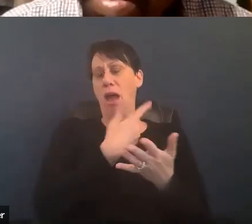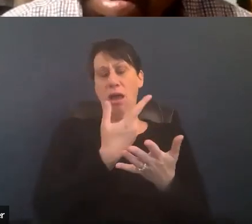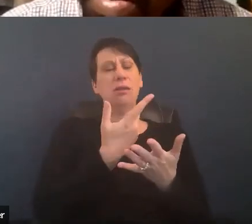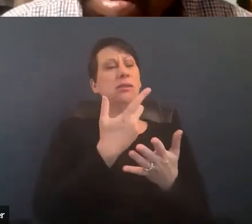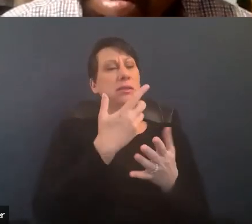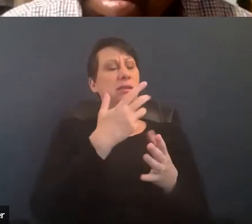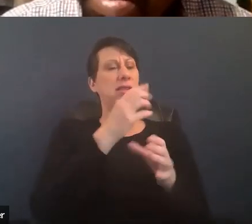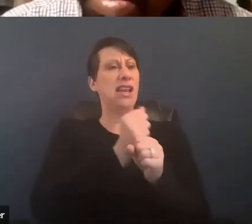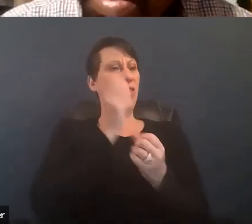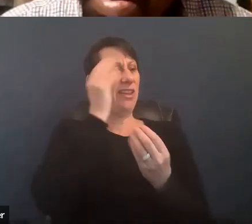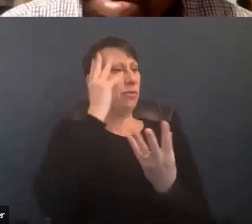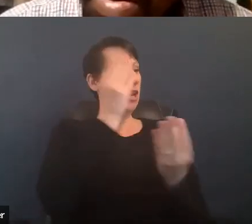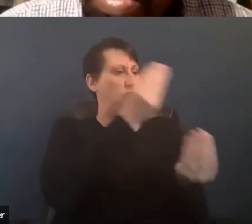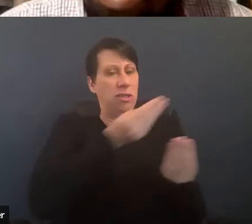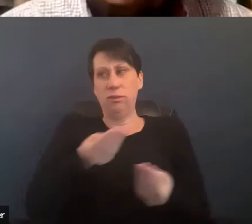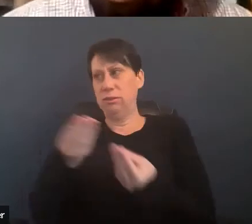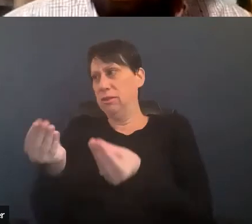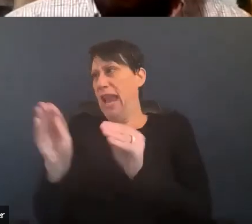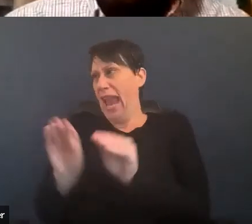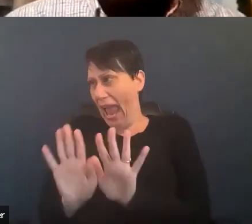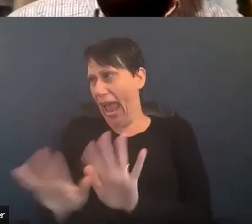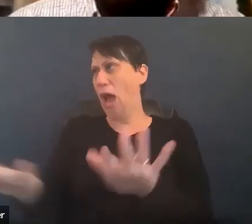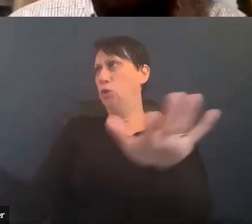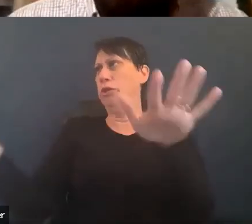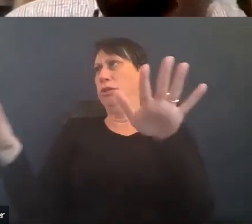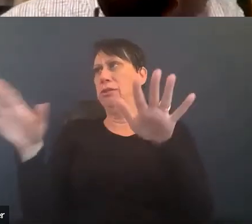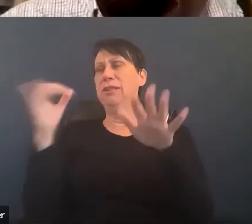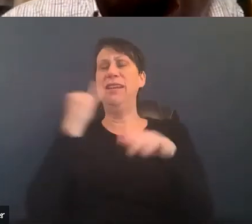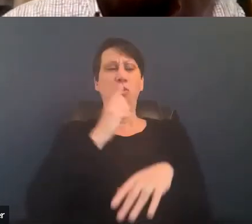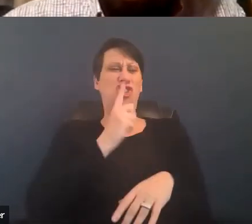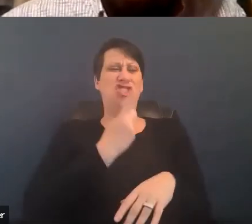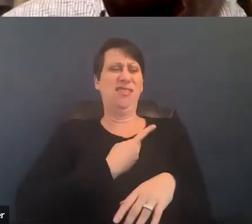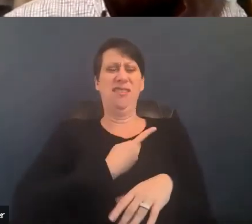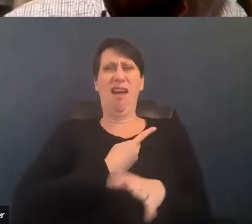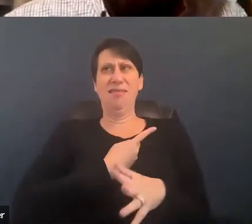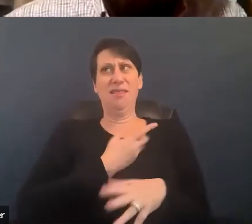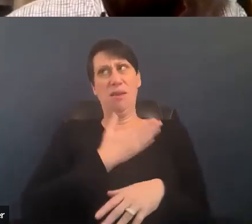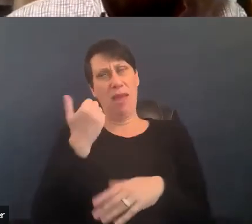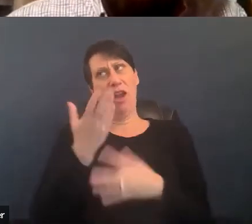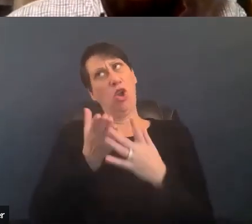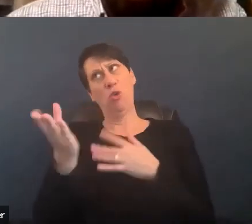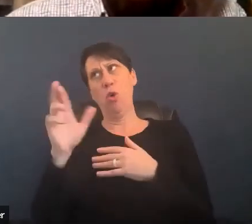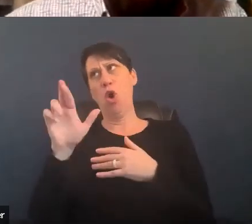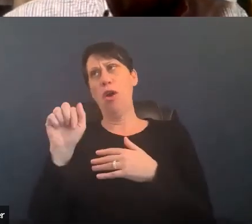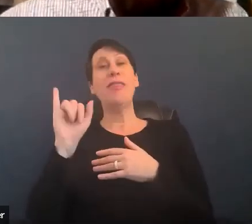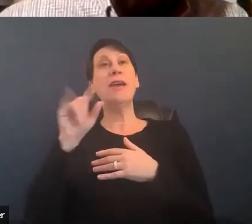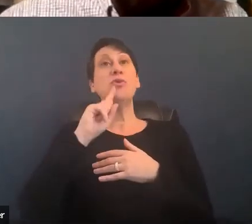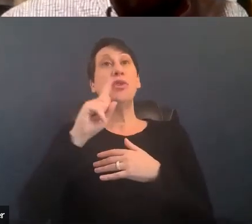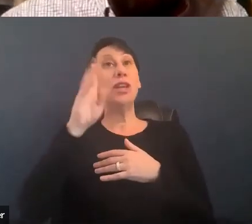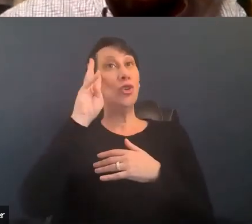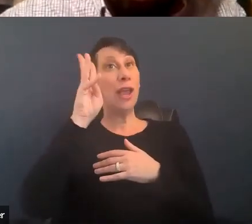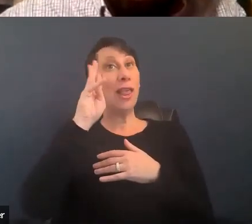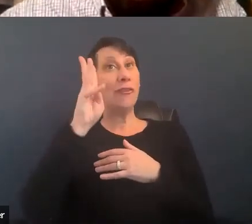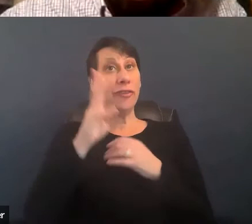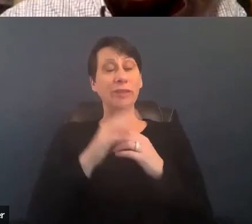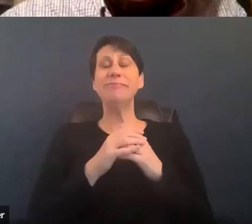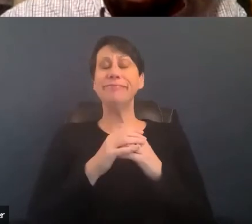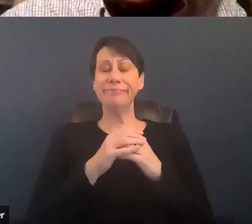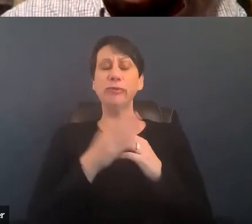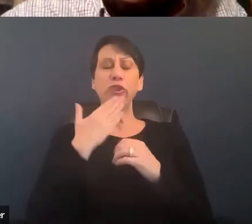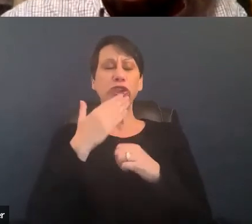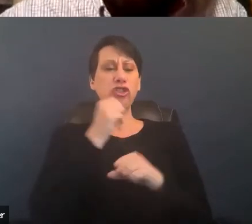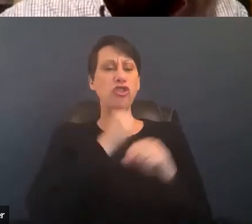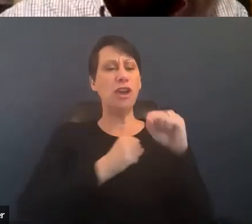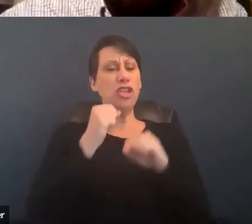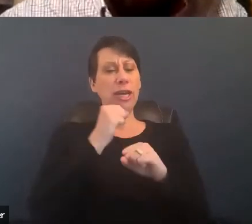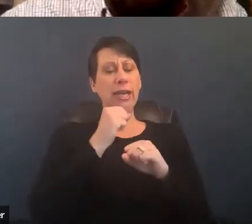than if it would just be us. That's a real creative strategy. Really good. So it's okay. The other thing we're seeing